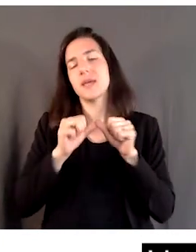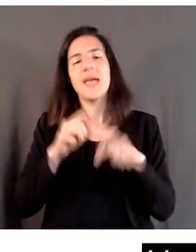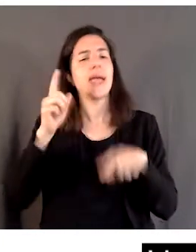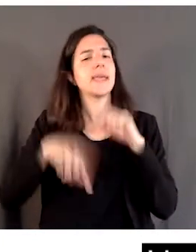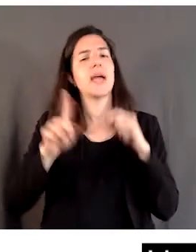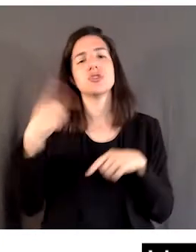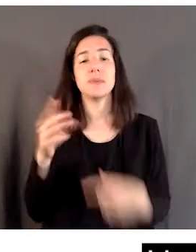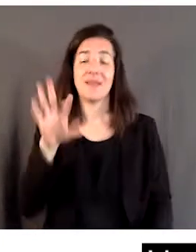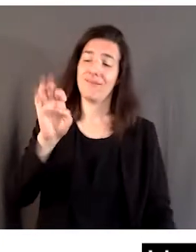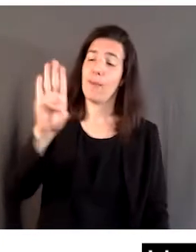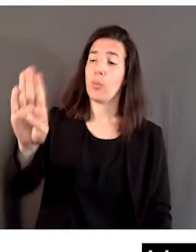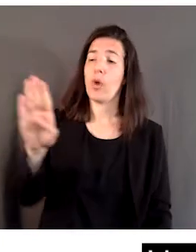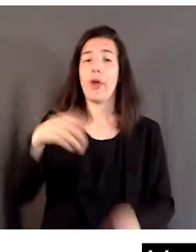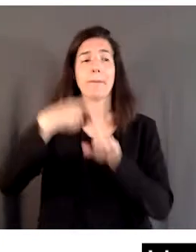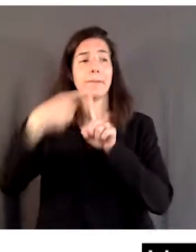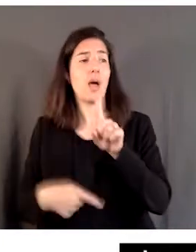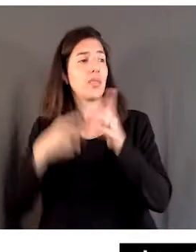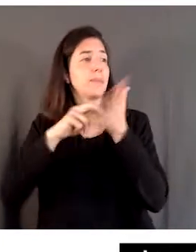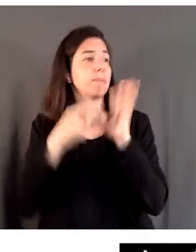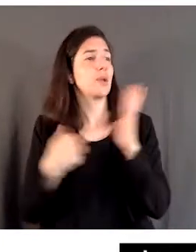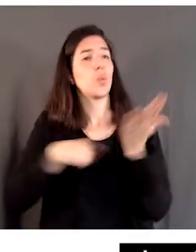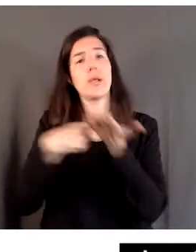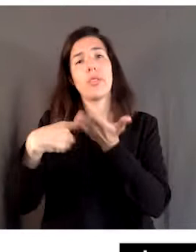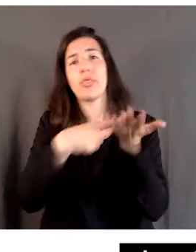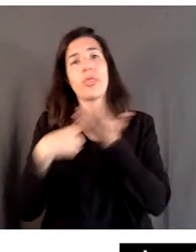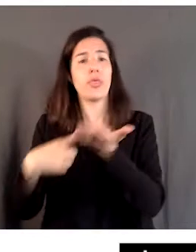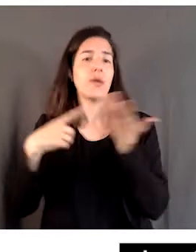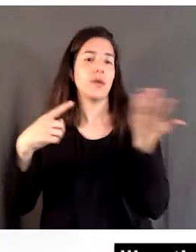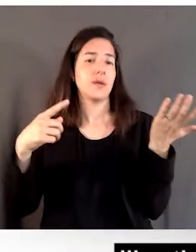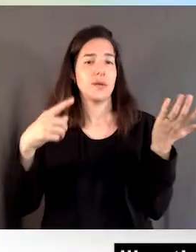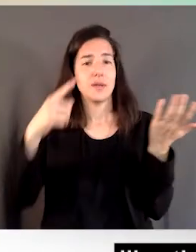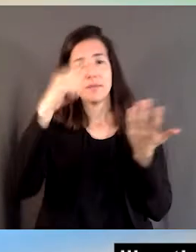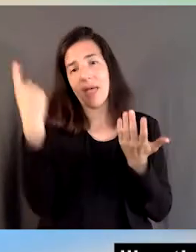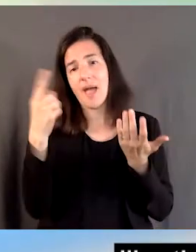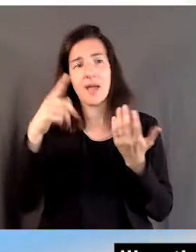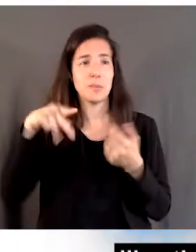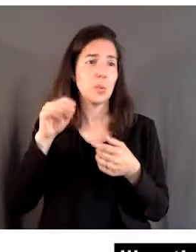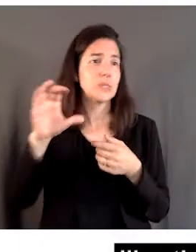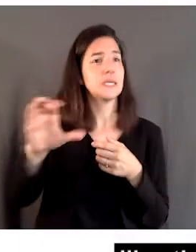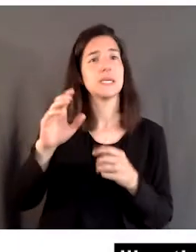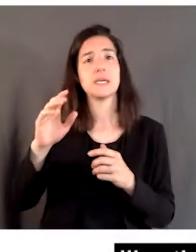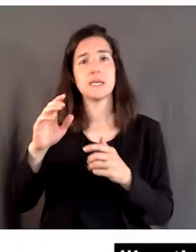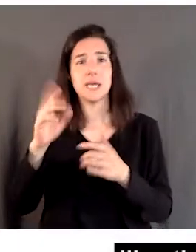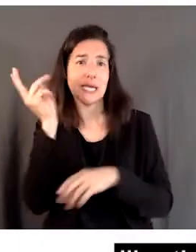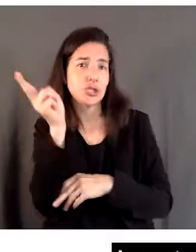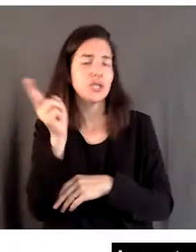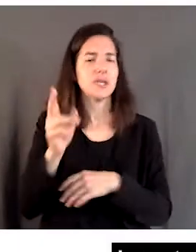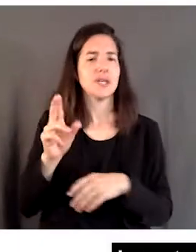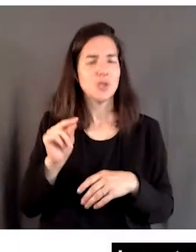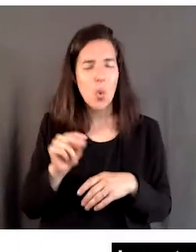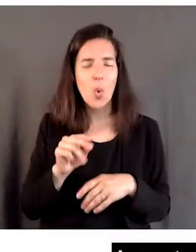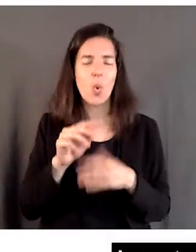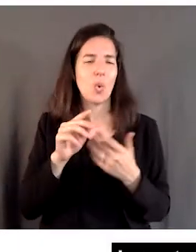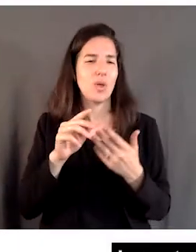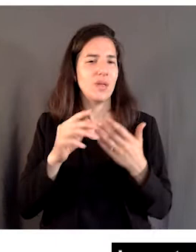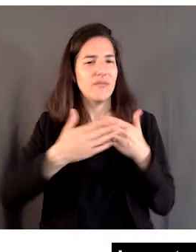Black issues. It can't just be we start talking about Indigenous history when that rolls around. Like, they have to be ongoing, and the commitment has to be